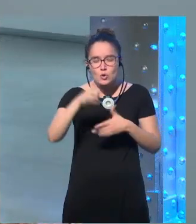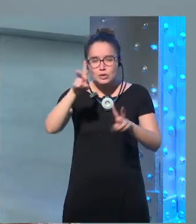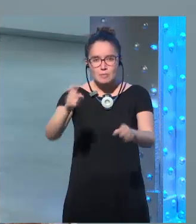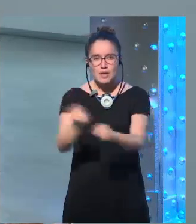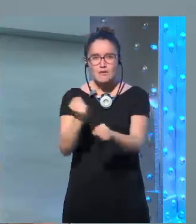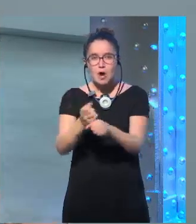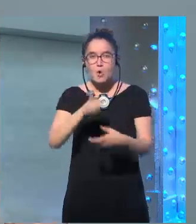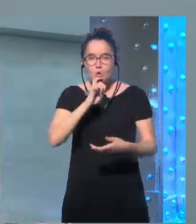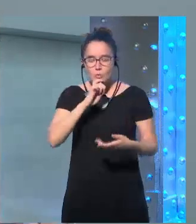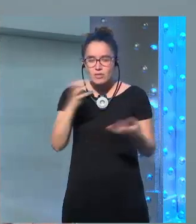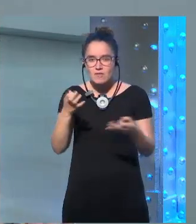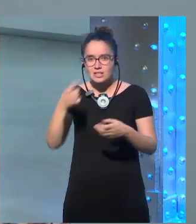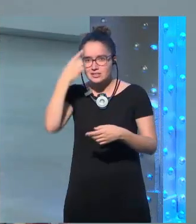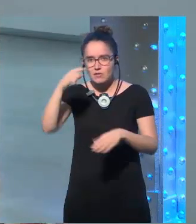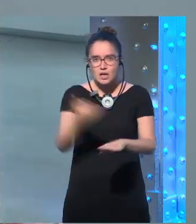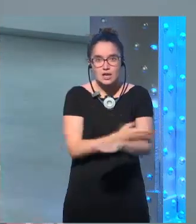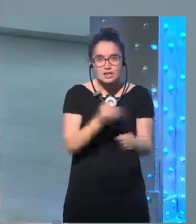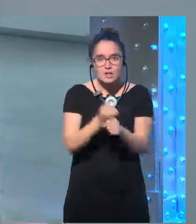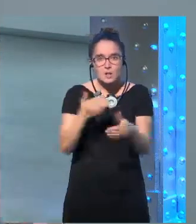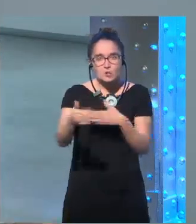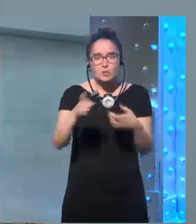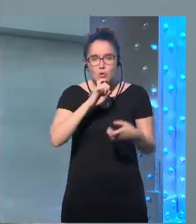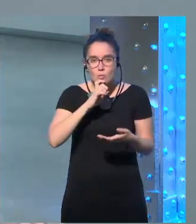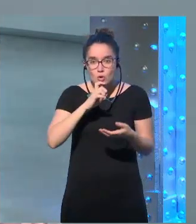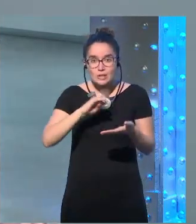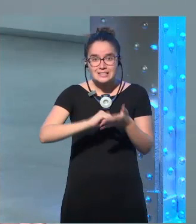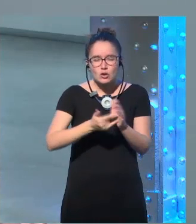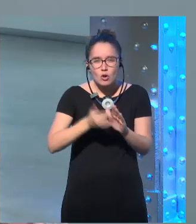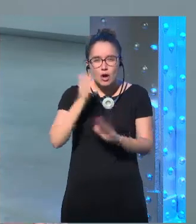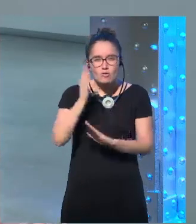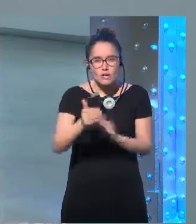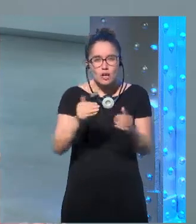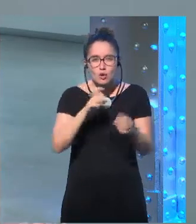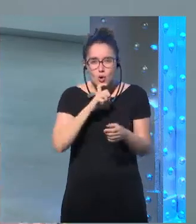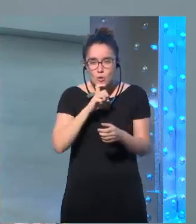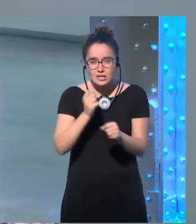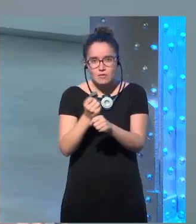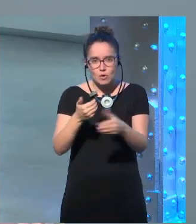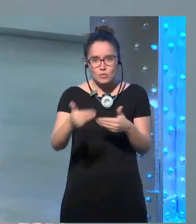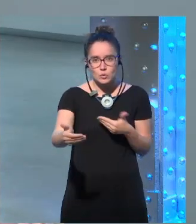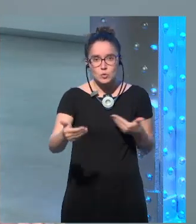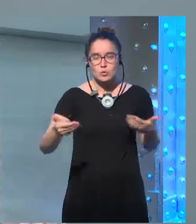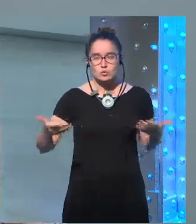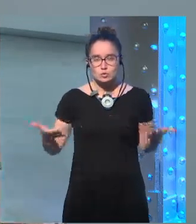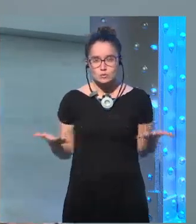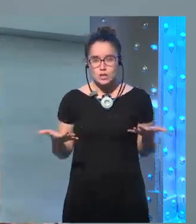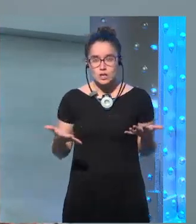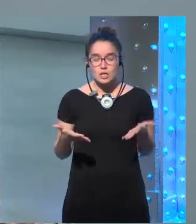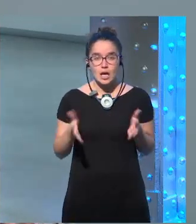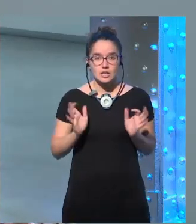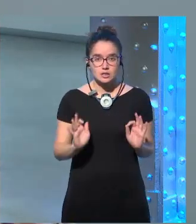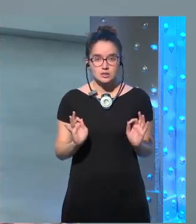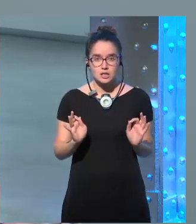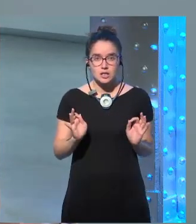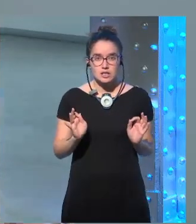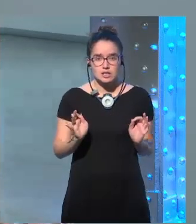going to happen in the labor market in the next few years, how this technology is going to affect that future market, what the changes are